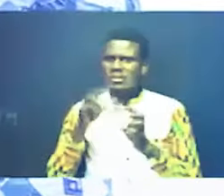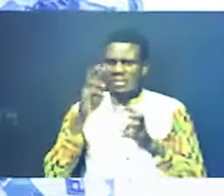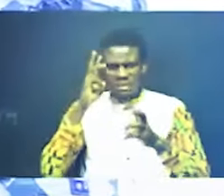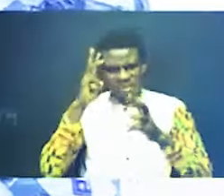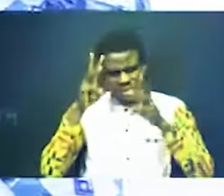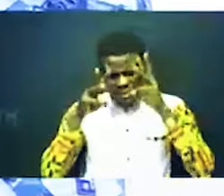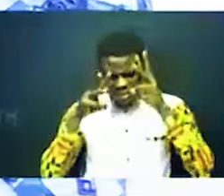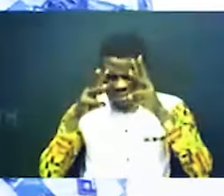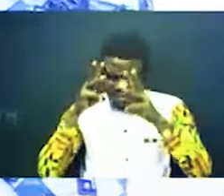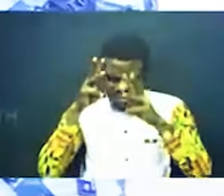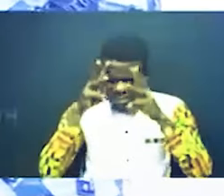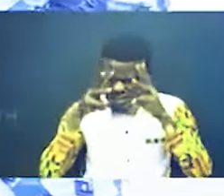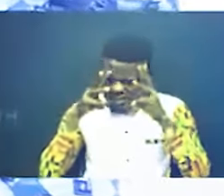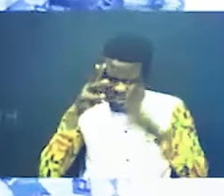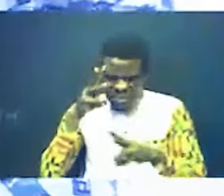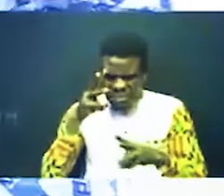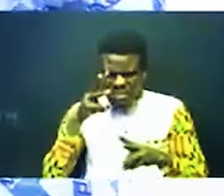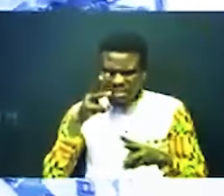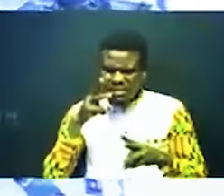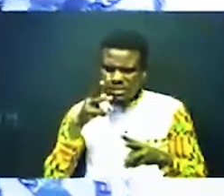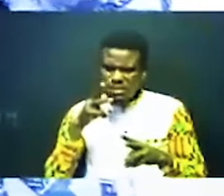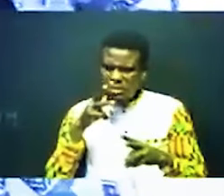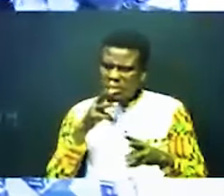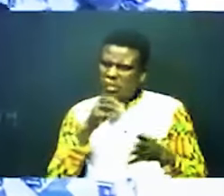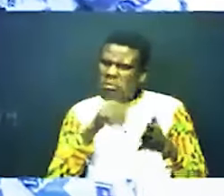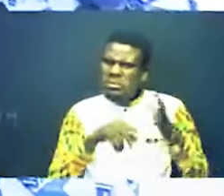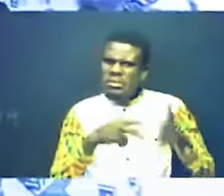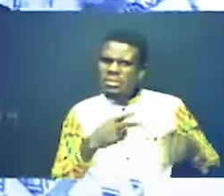the kind of heart he has.